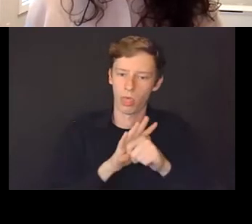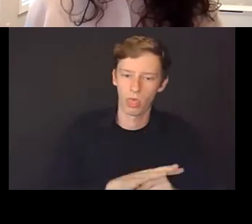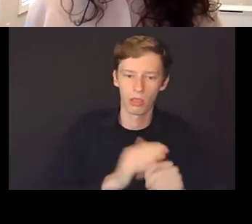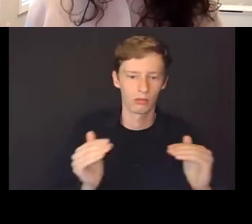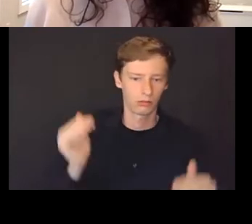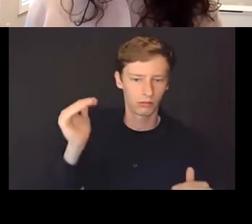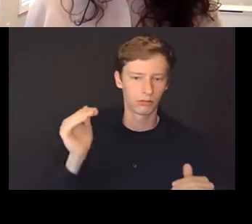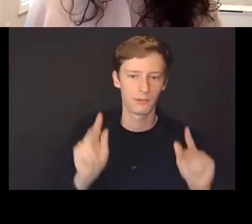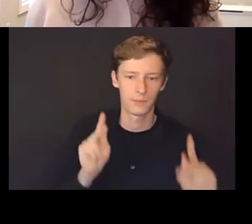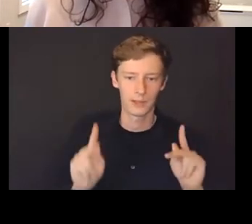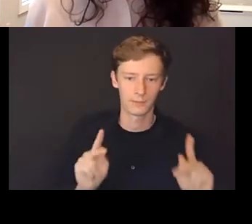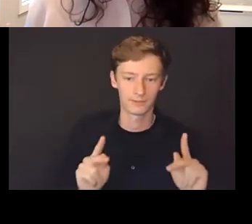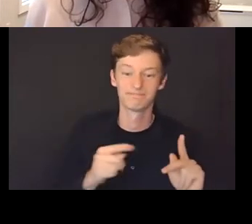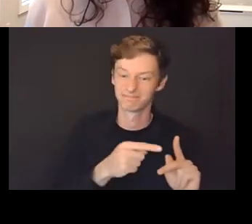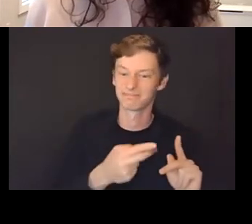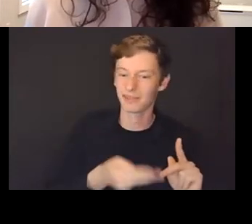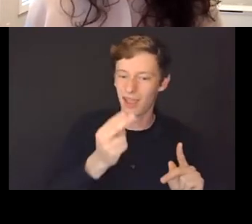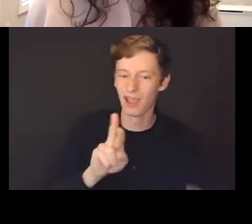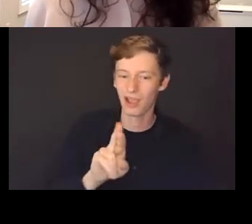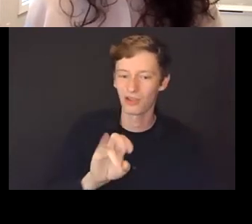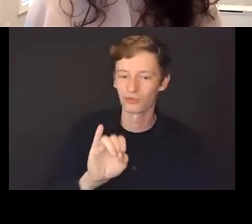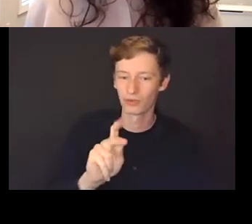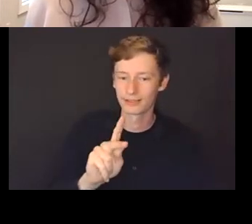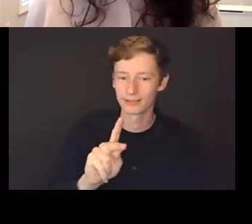marginalize folks and put them at greater risk. And so